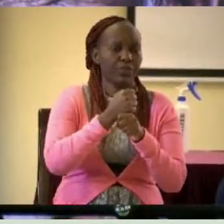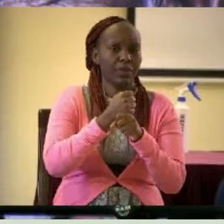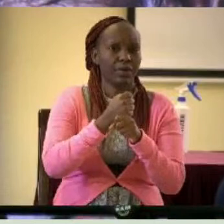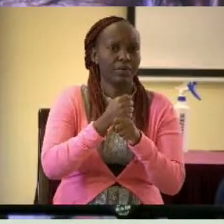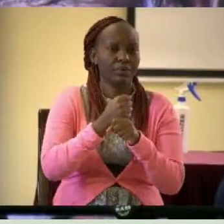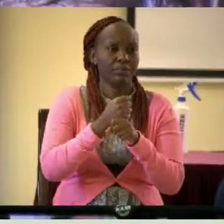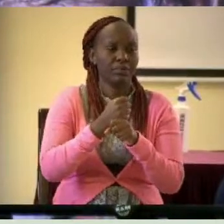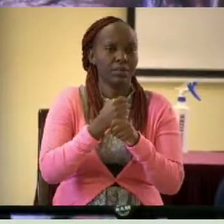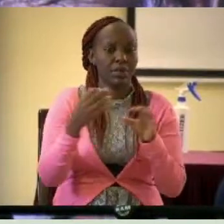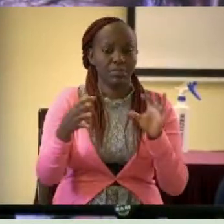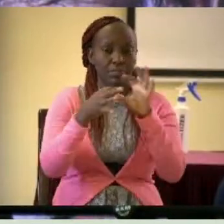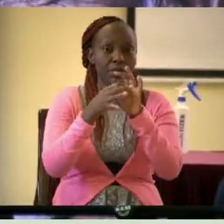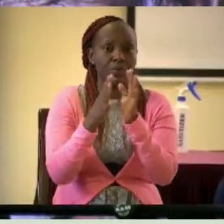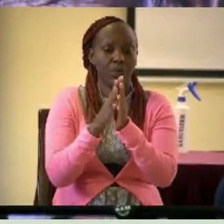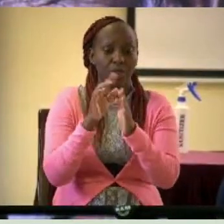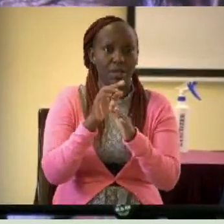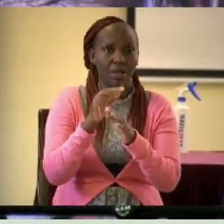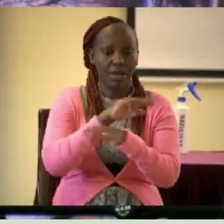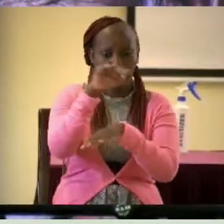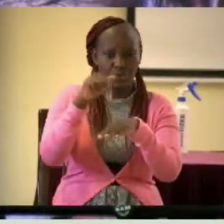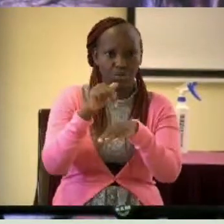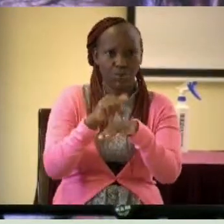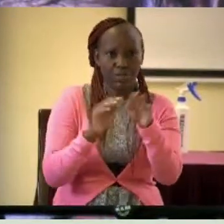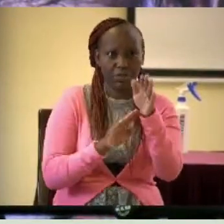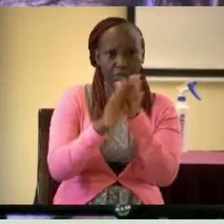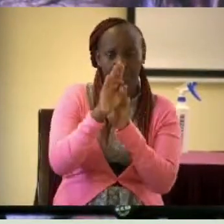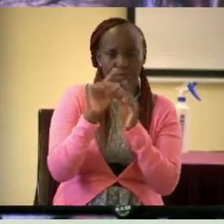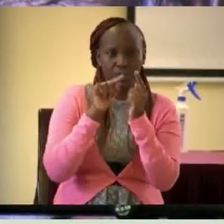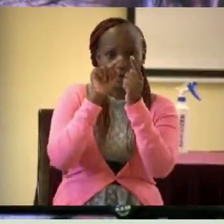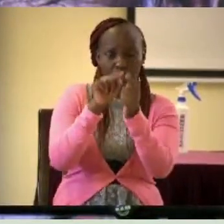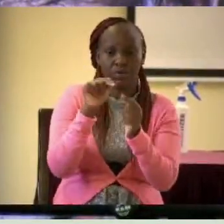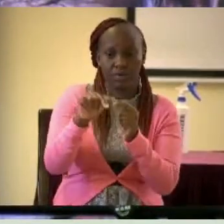grounded in the national development goals of this country.